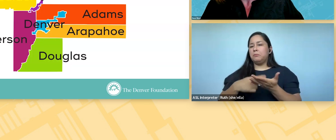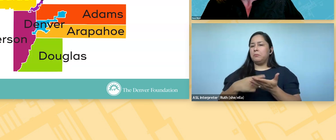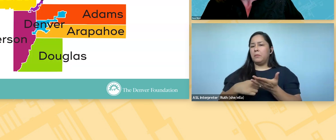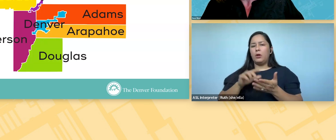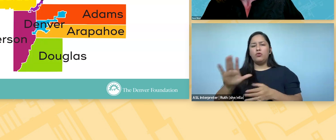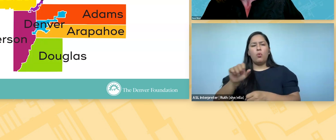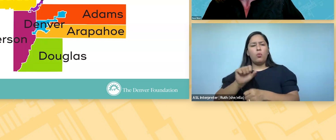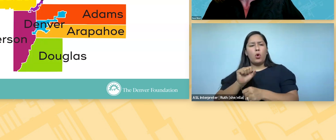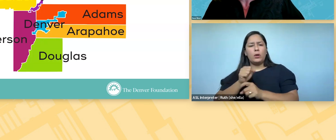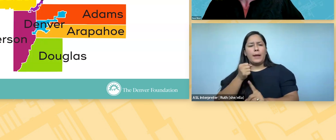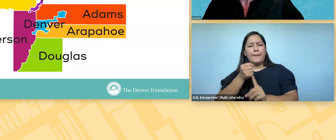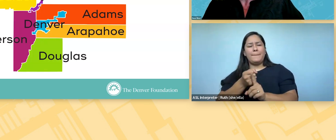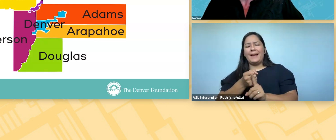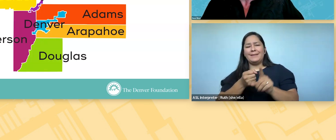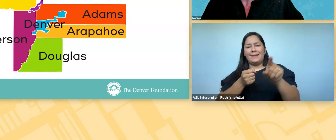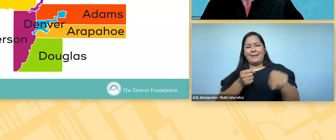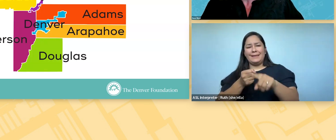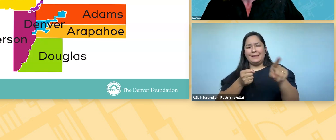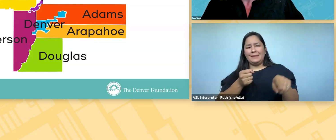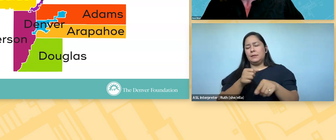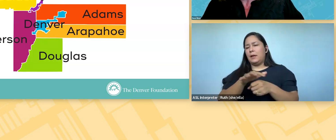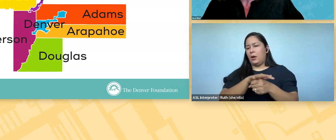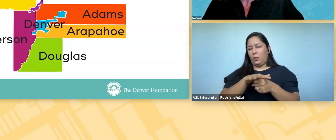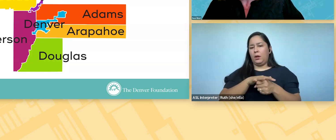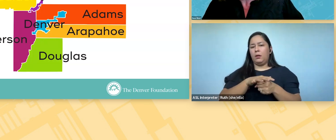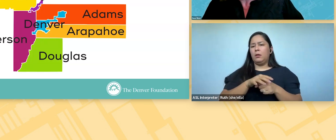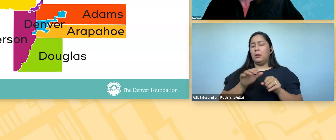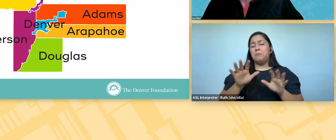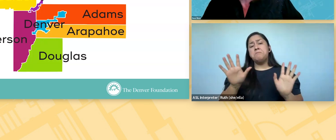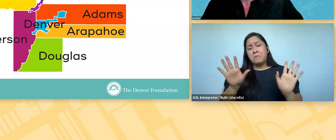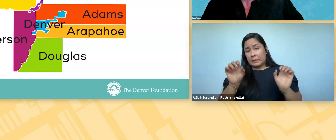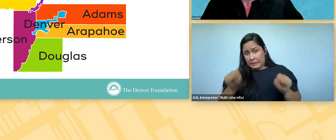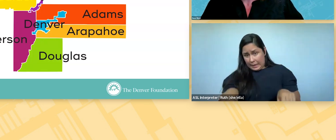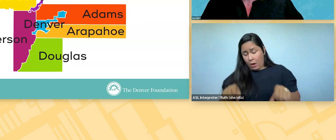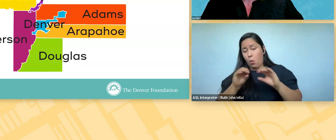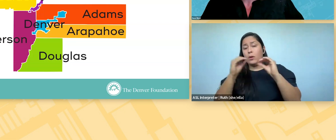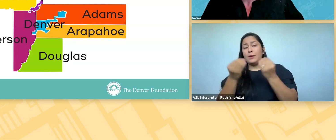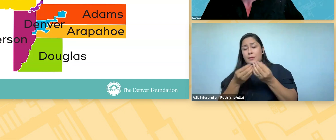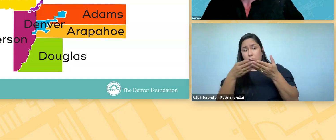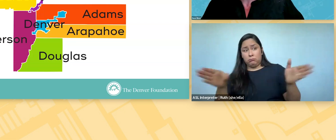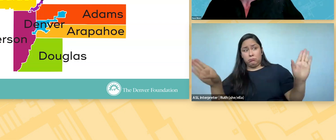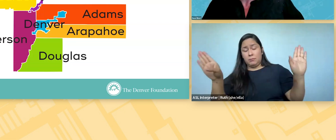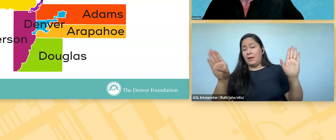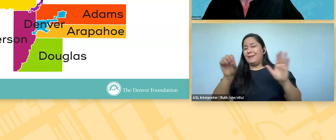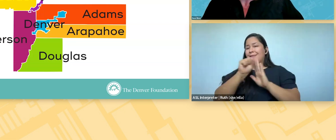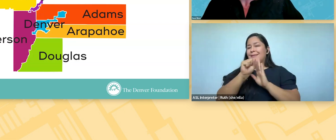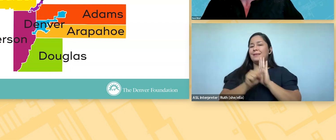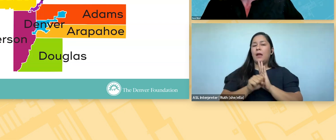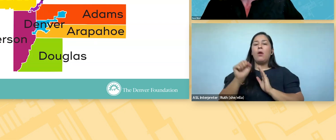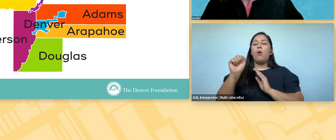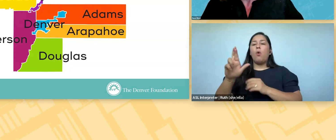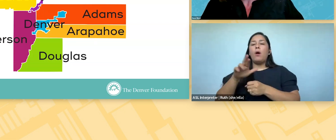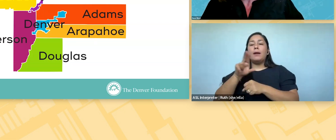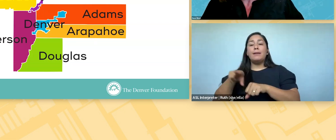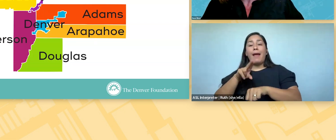is impacting the 7-county metro area. You can be a statewide serving organization or even a national organization. You just